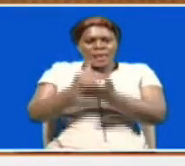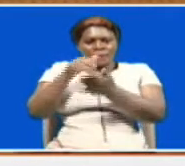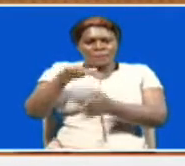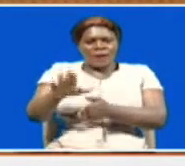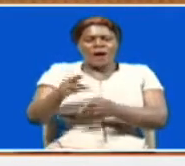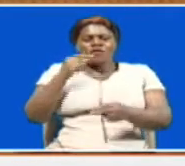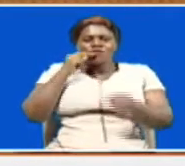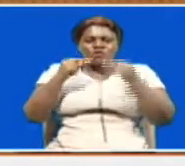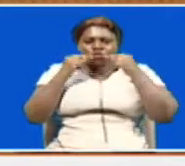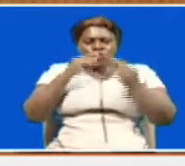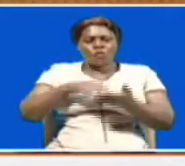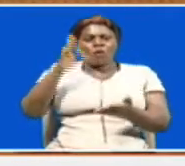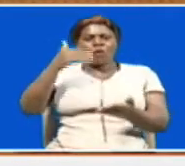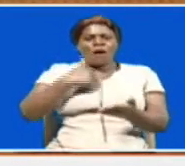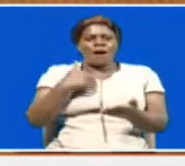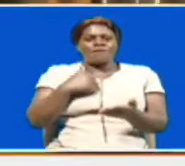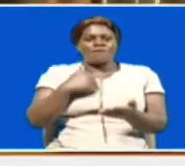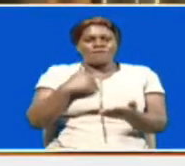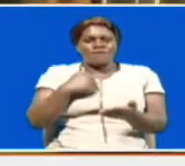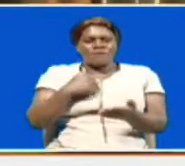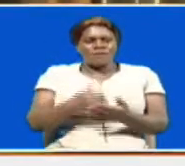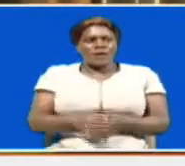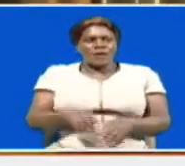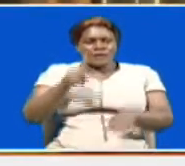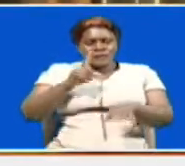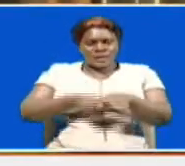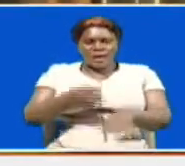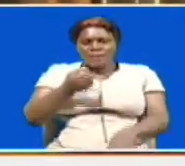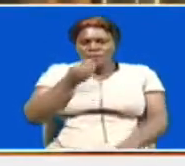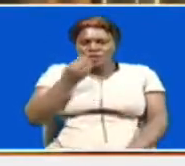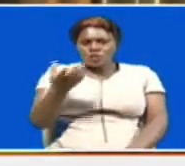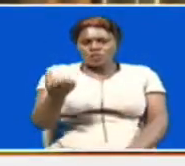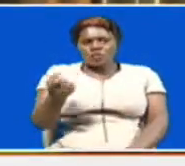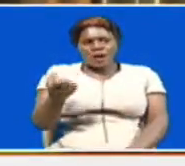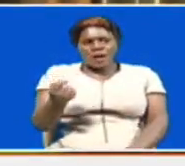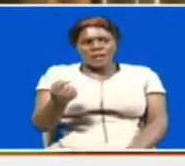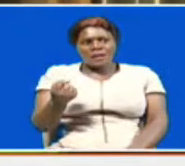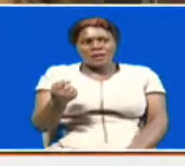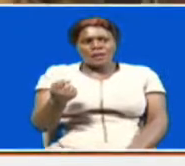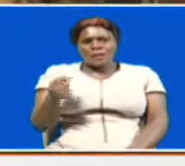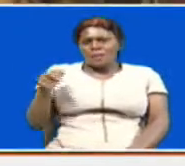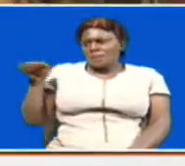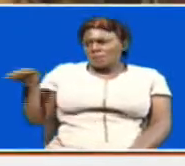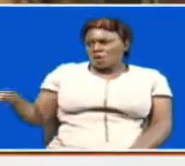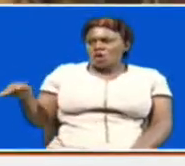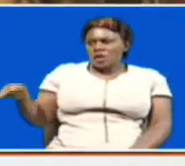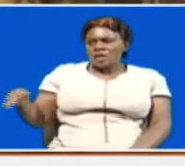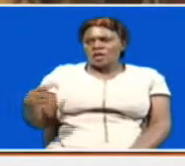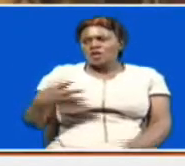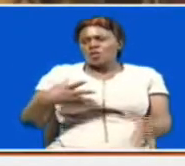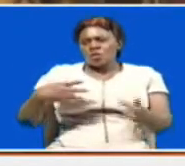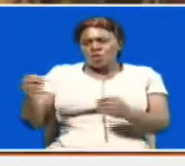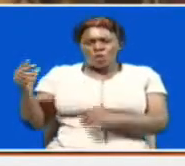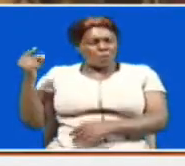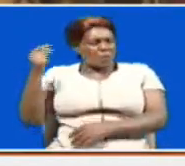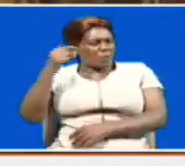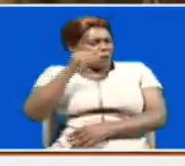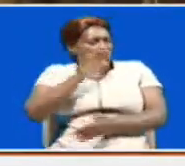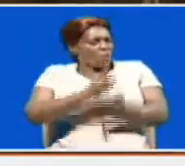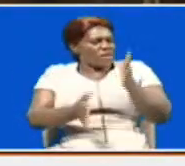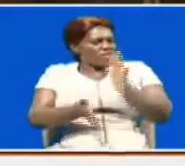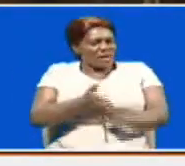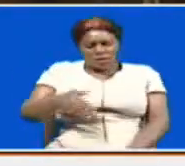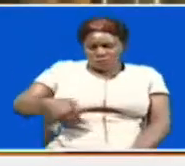more nutritious and rich in fiber. Ukikula ugali pengine ya wimbi asubuhi, unaweza enda mpaka jioni bila kusikia